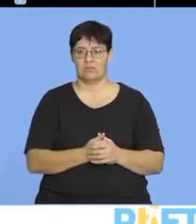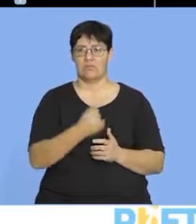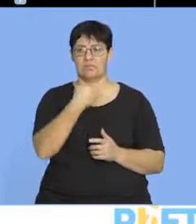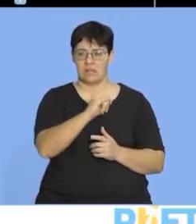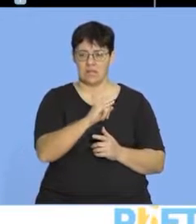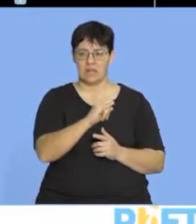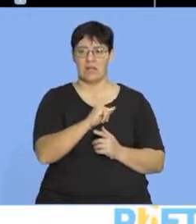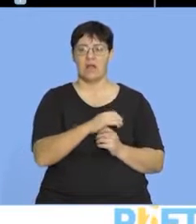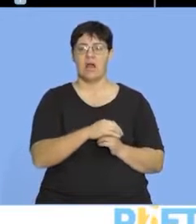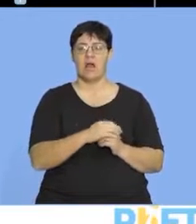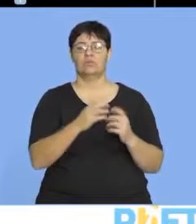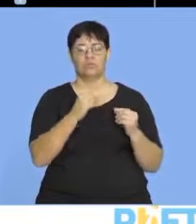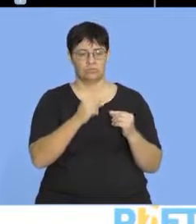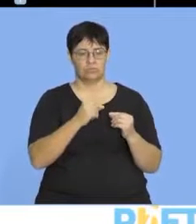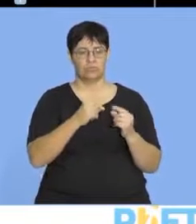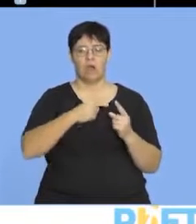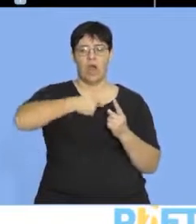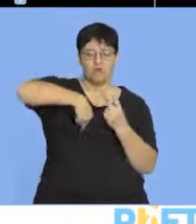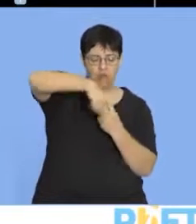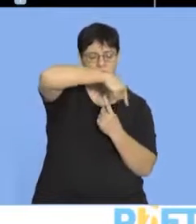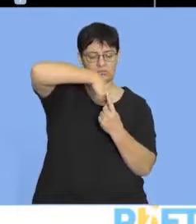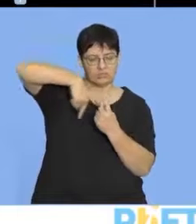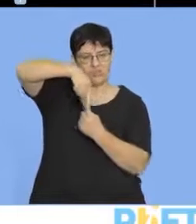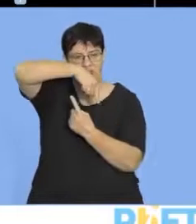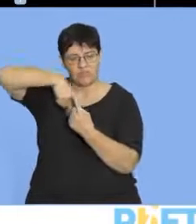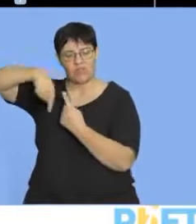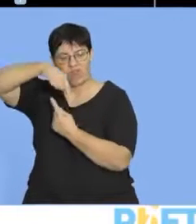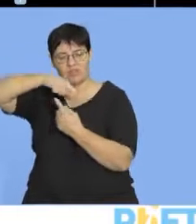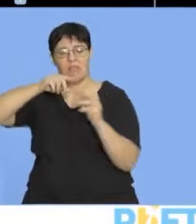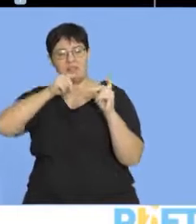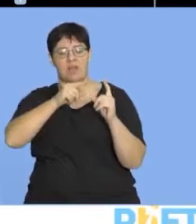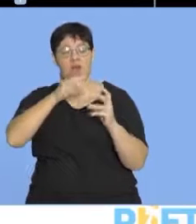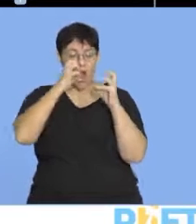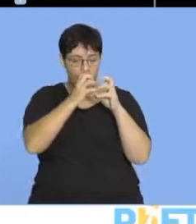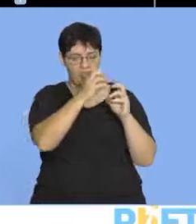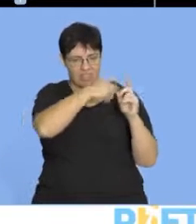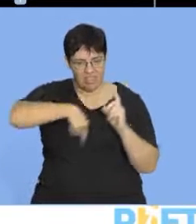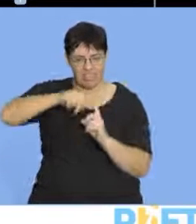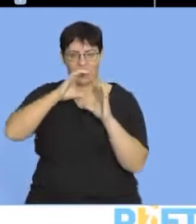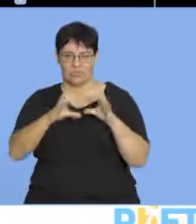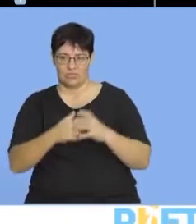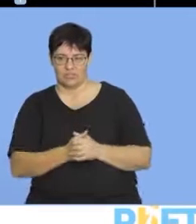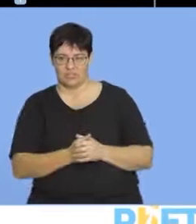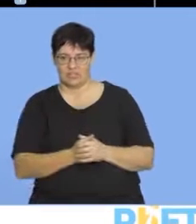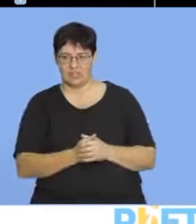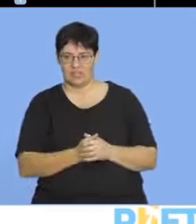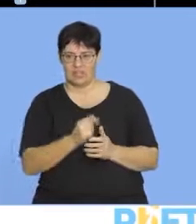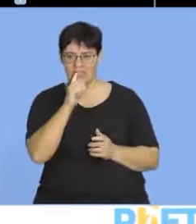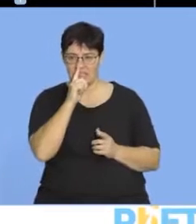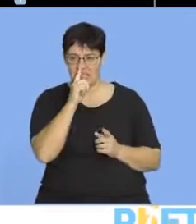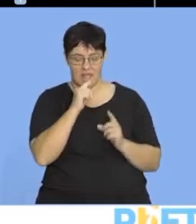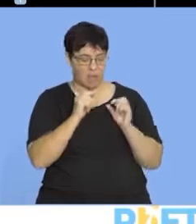see the Moon is going all the way around the Earth. So if we make it slow, if we look at it slowed down, you